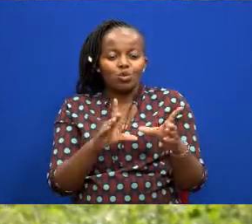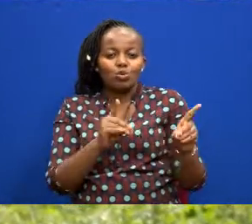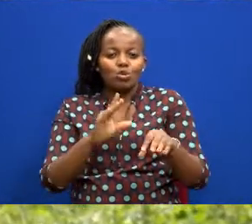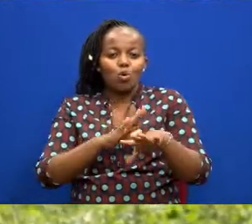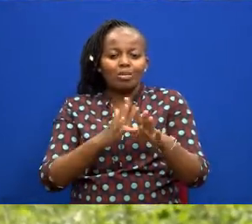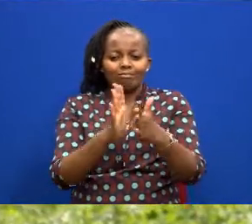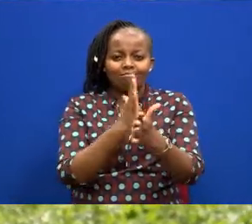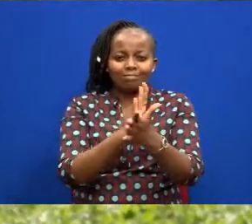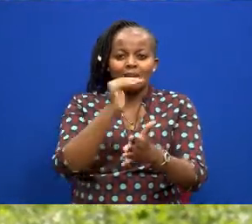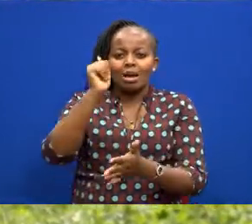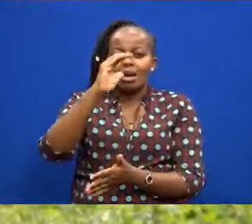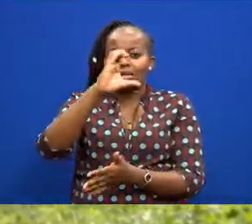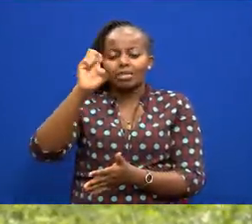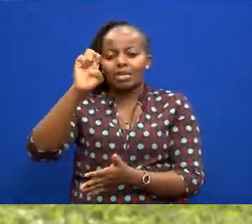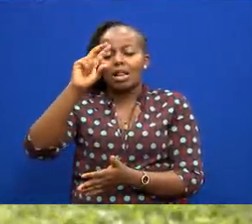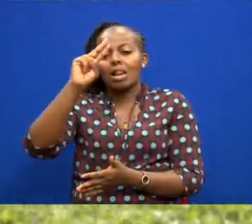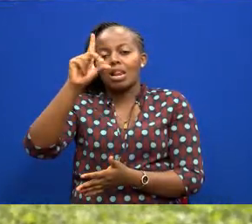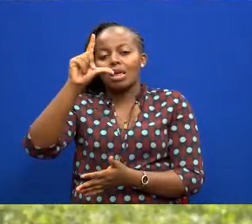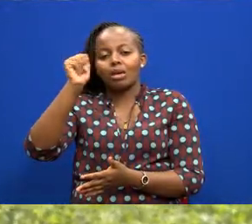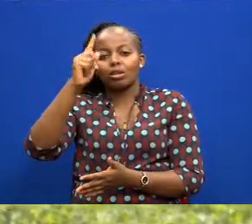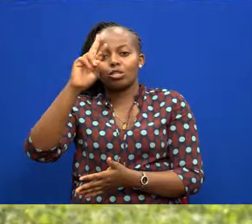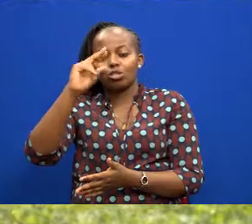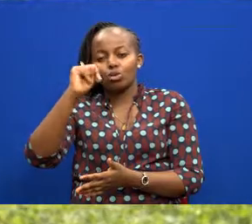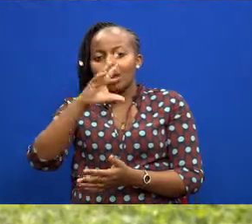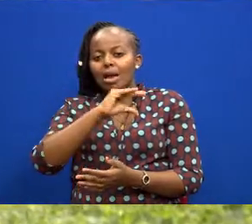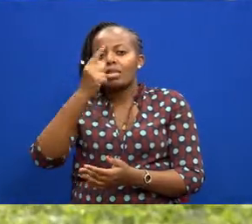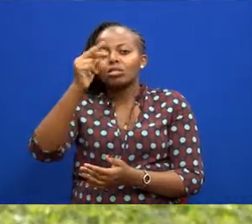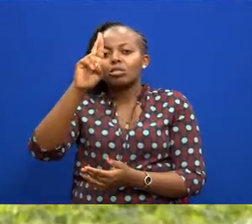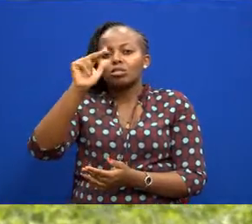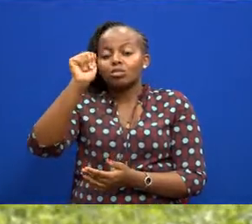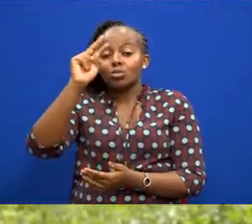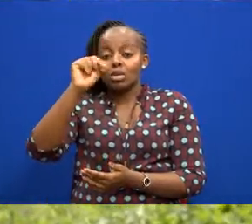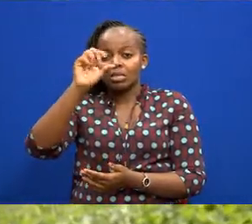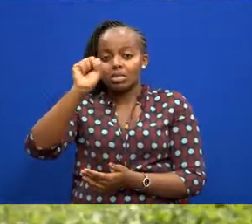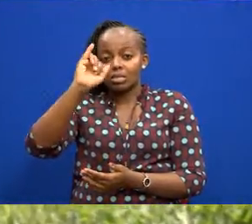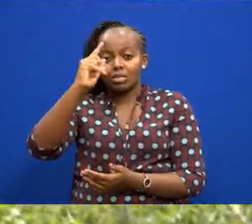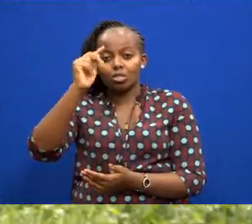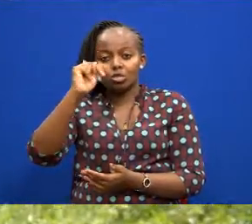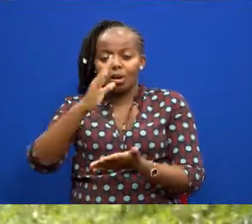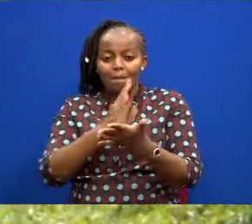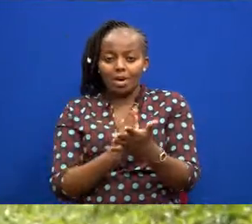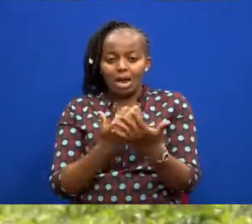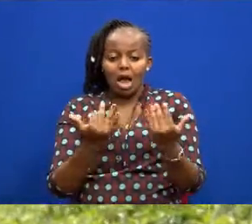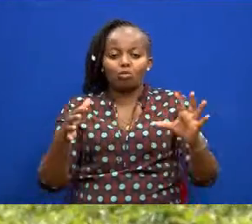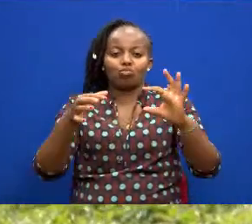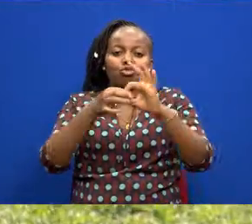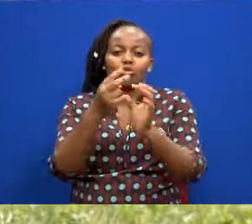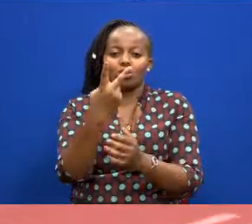acceleration phase and the transition phase into a run. So I'll ask me, please, let's move back a